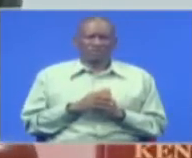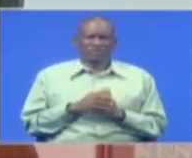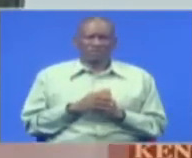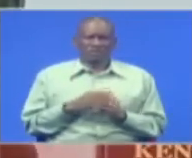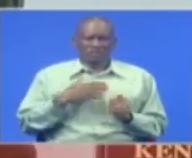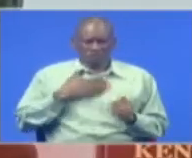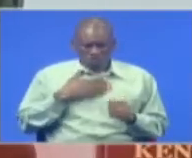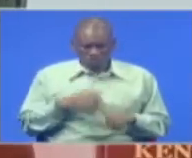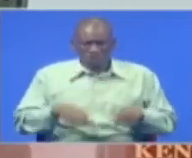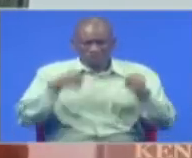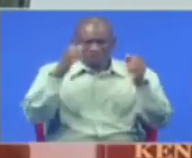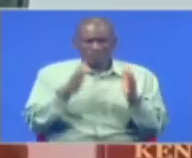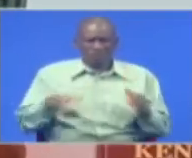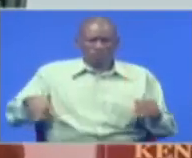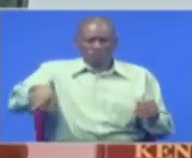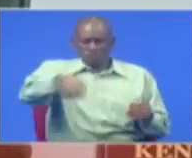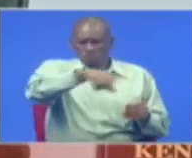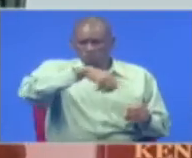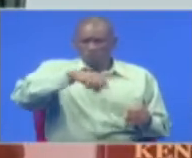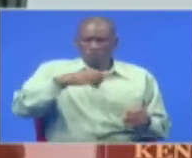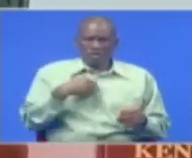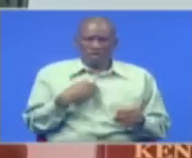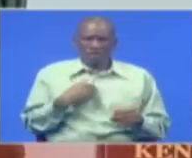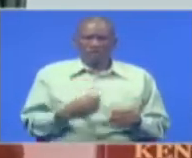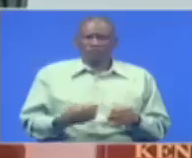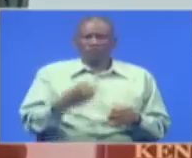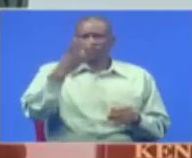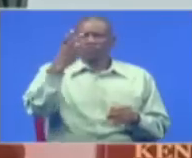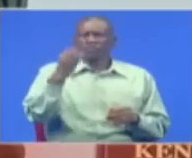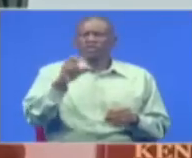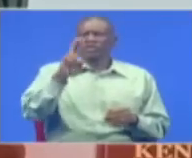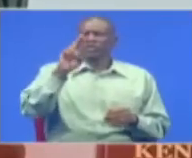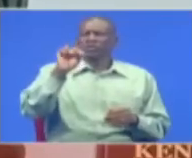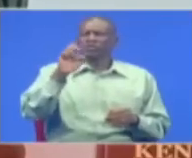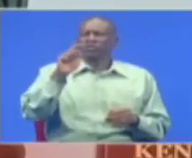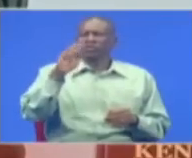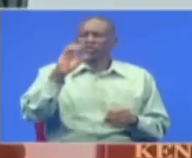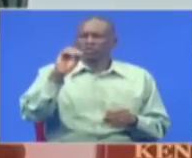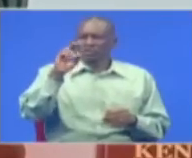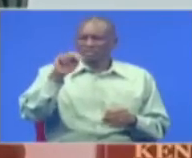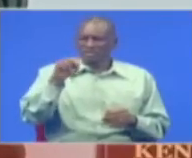Honorable Chair, we have trade unions in this country.